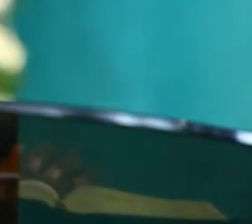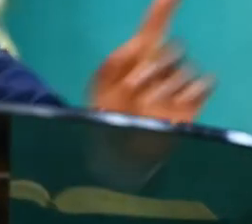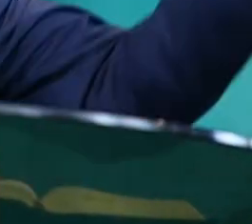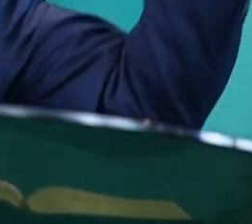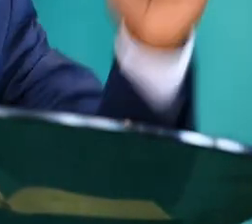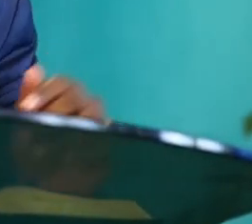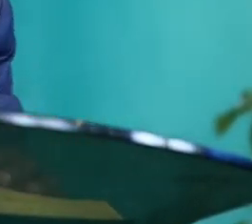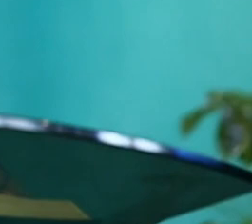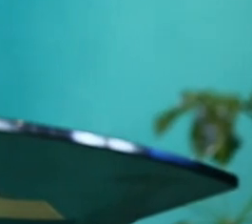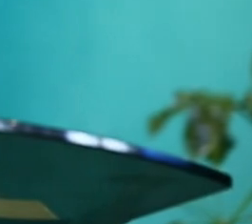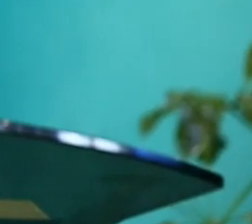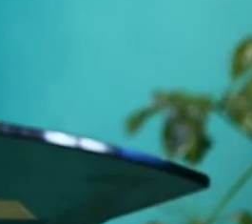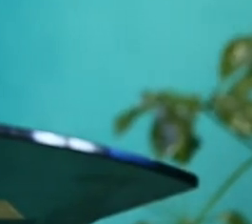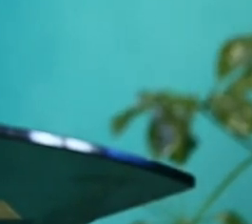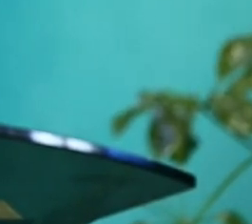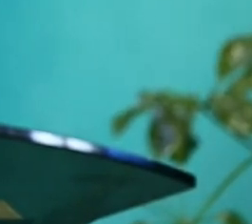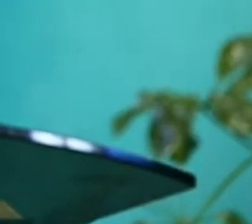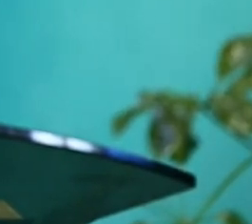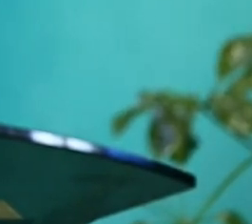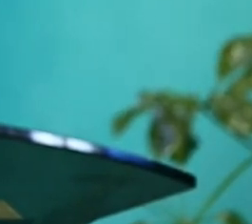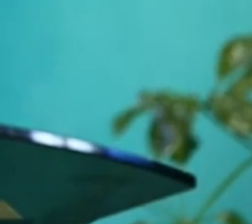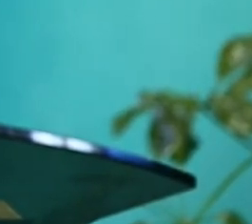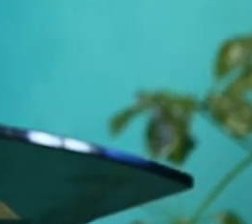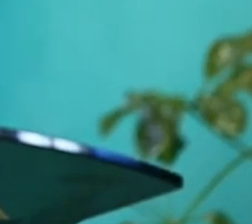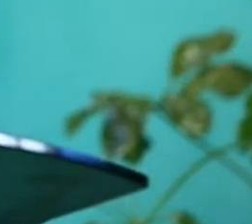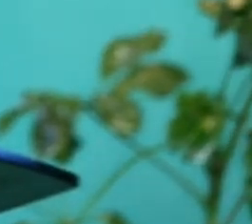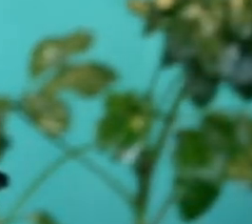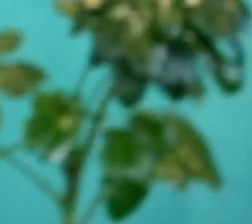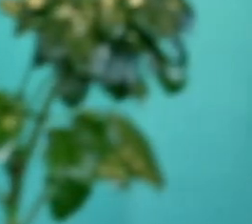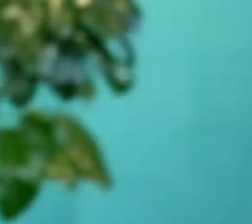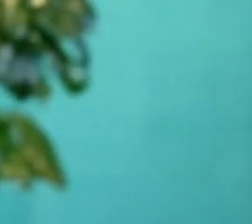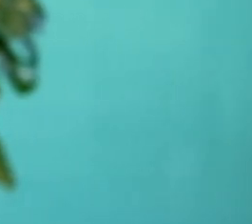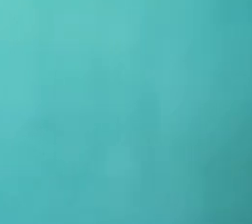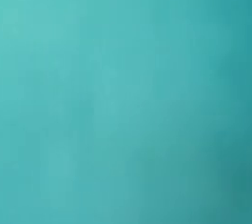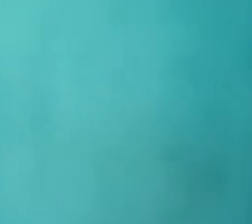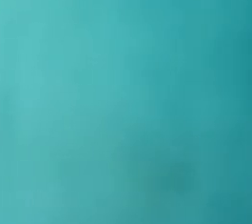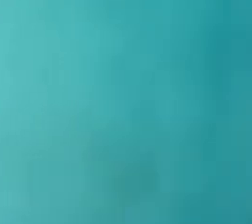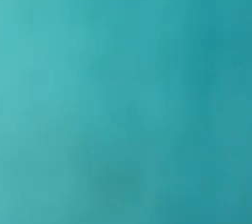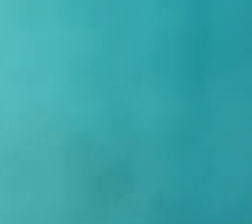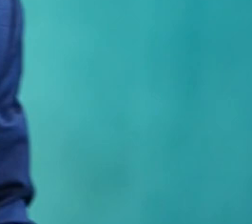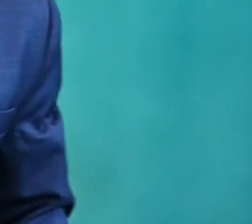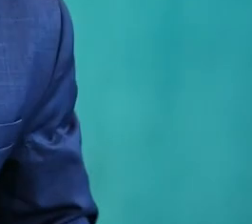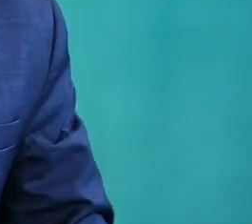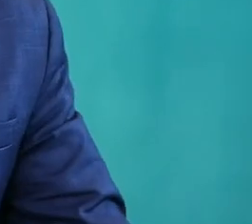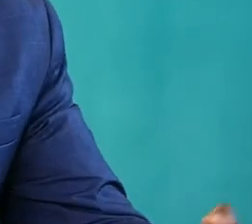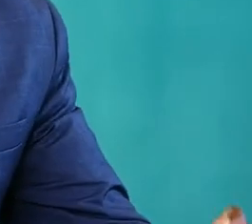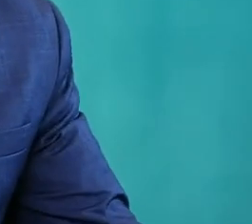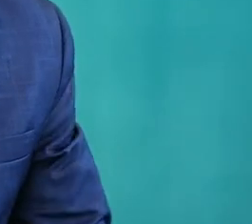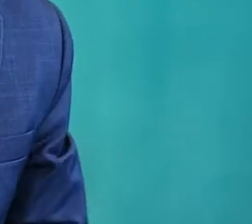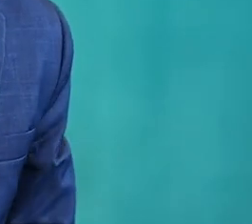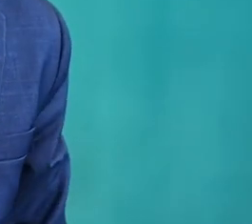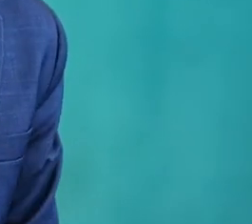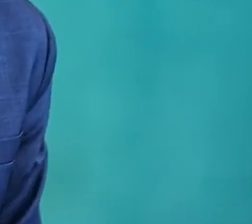caught. Oh, come and appear before the anti-corruption commission. And you'll be saying, me, my husband can never. When you